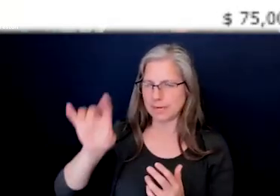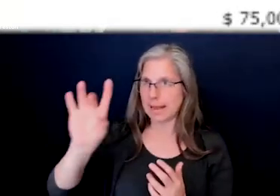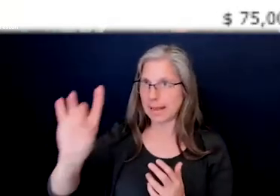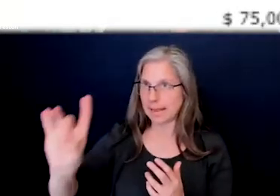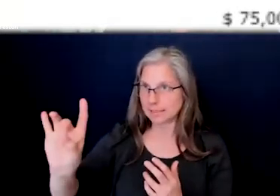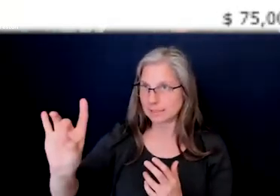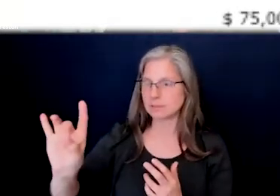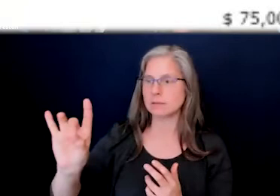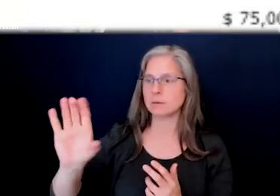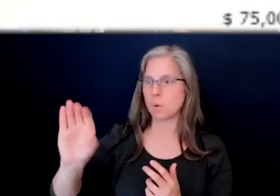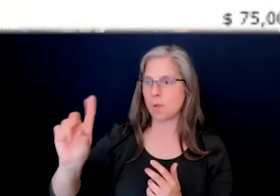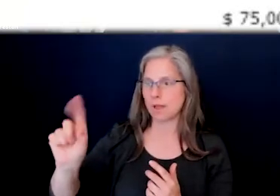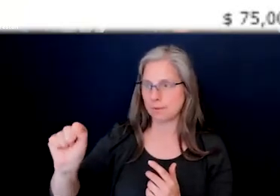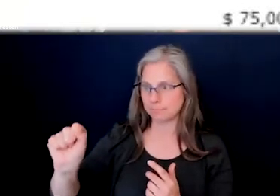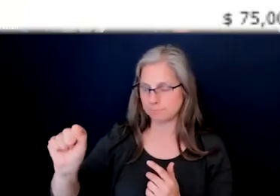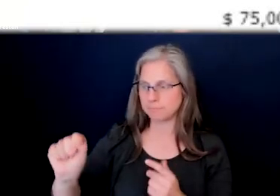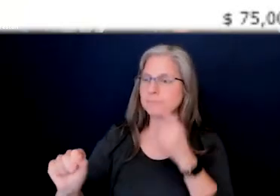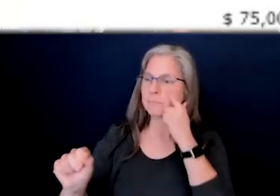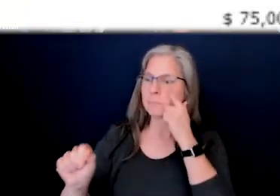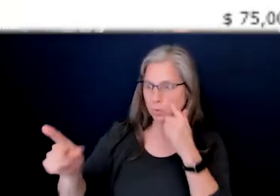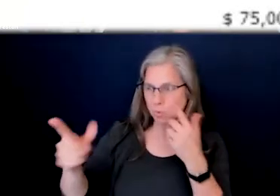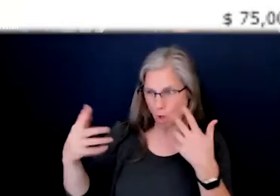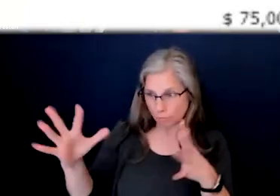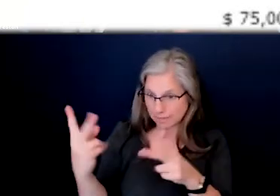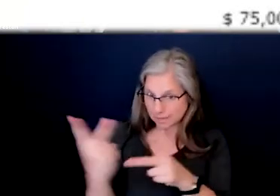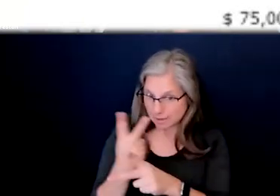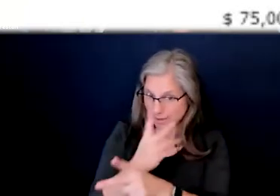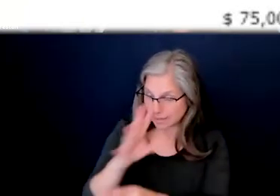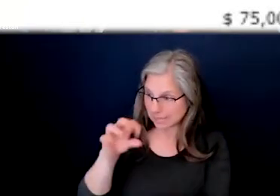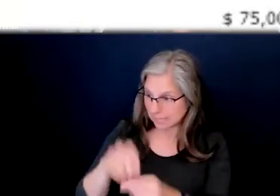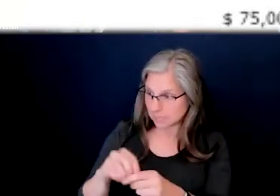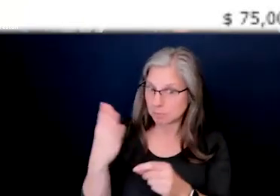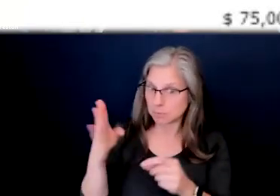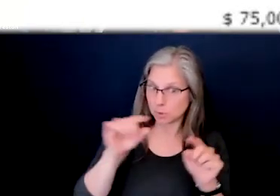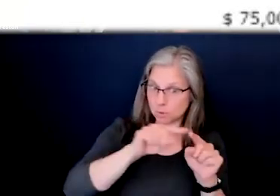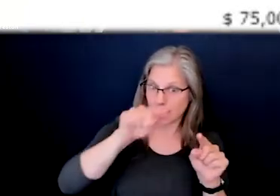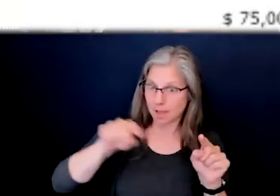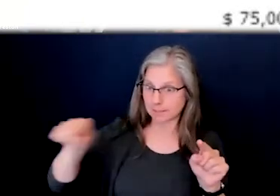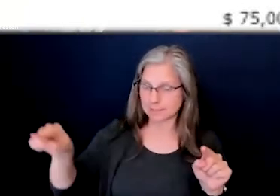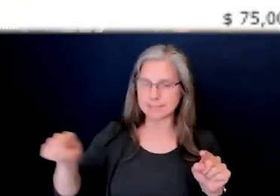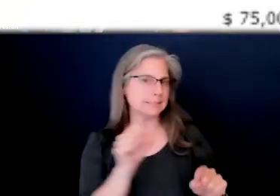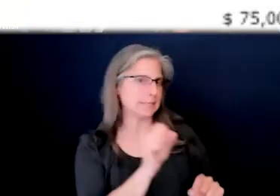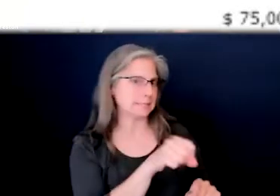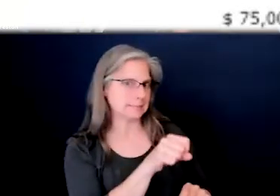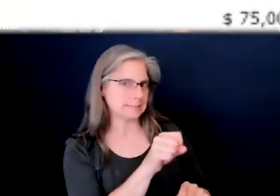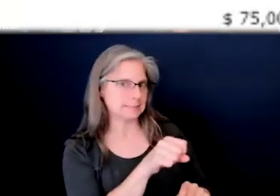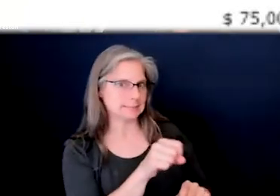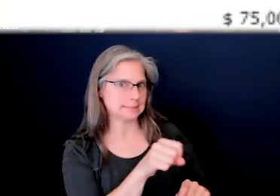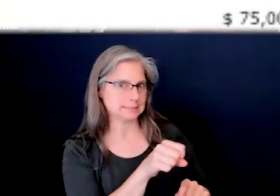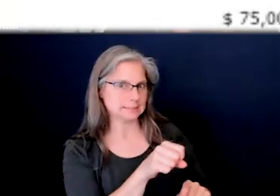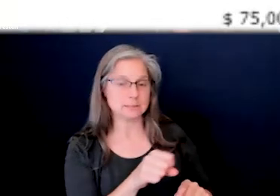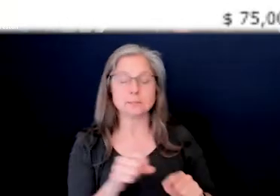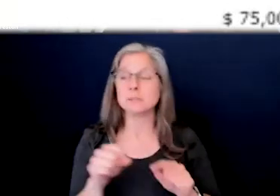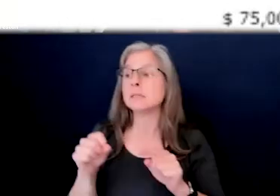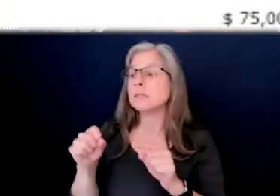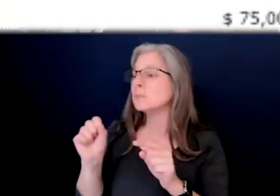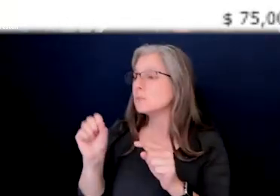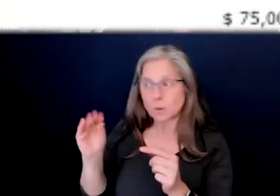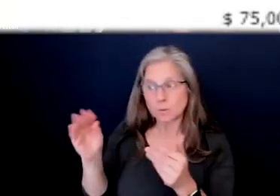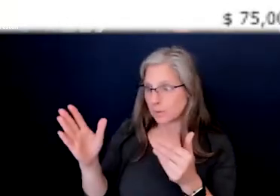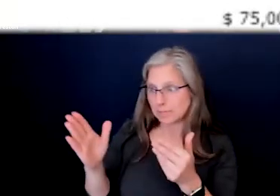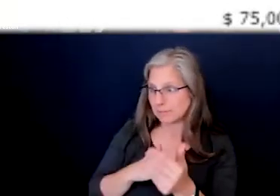COLA. Did you already factor that in the blue line? Yes. So even though